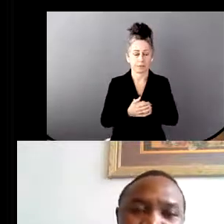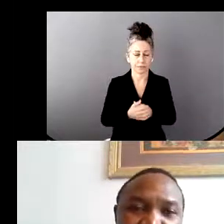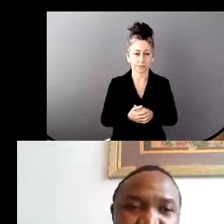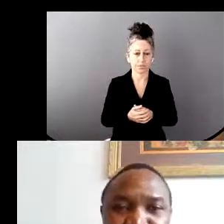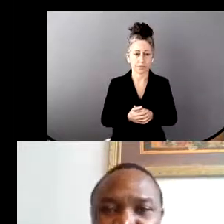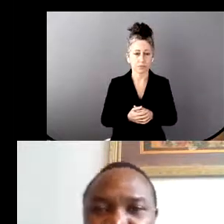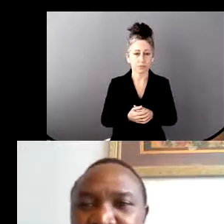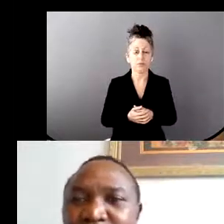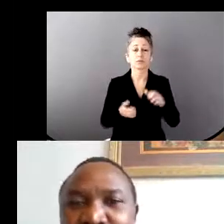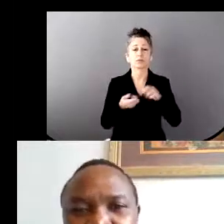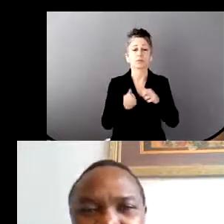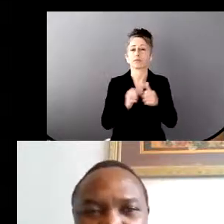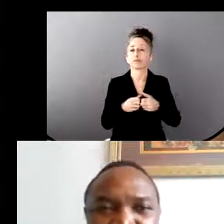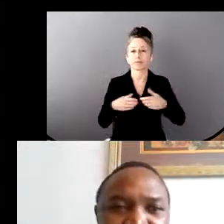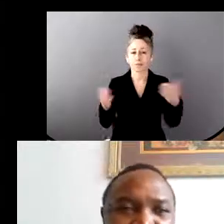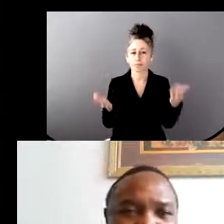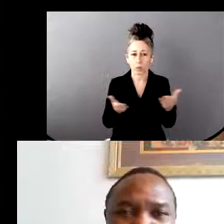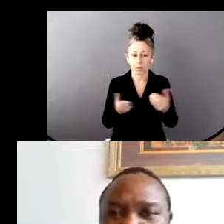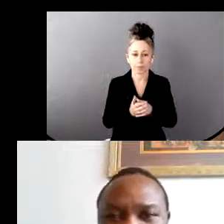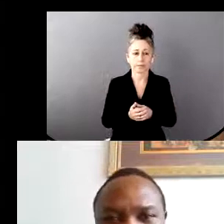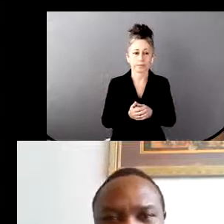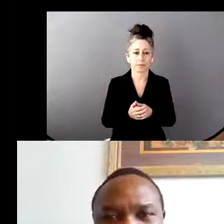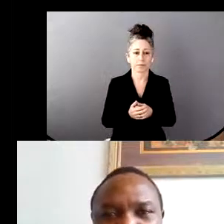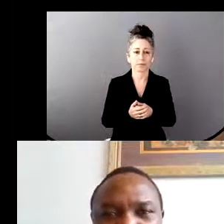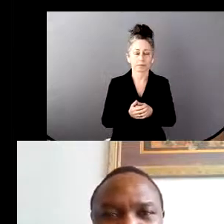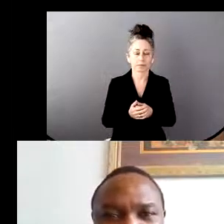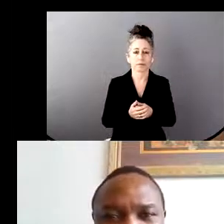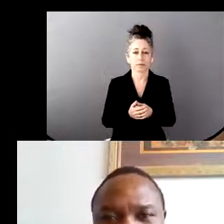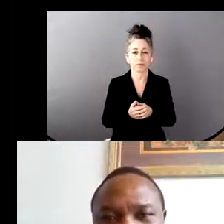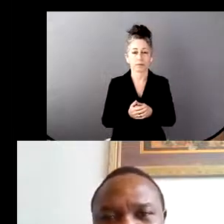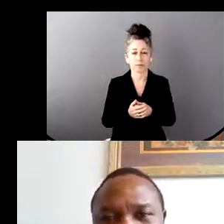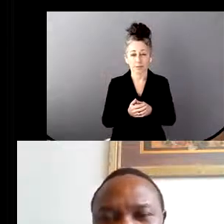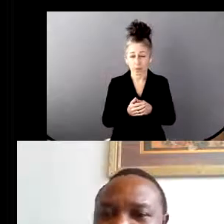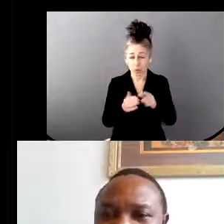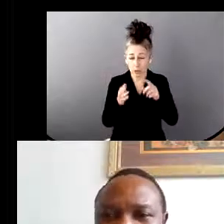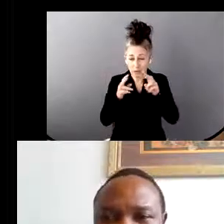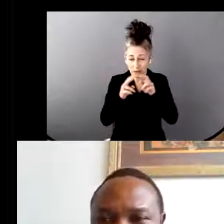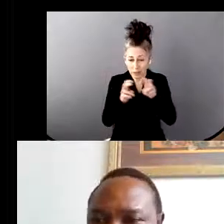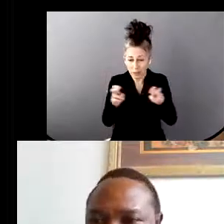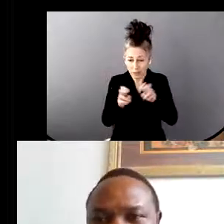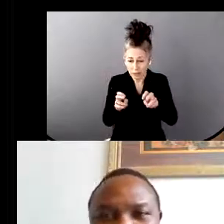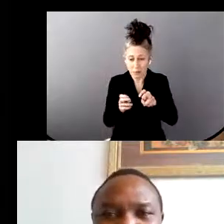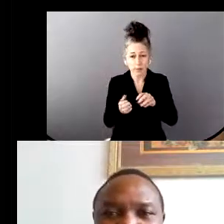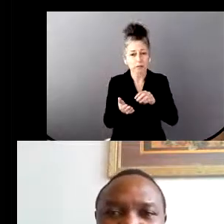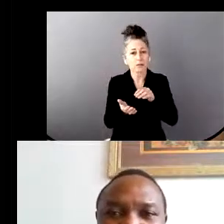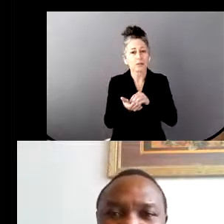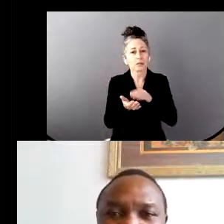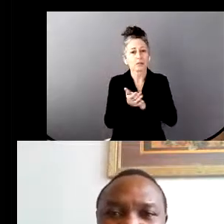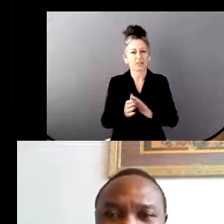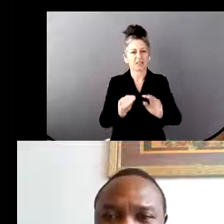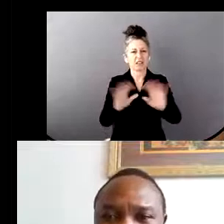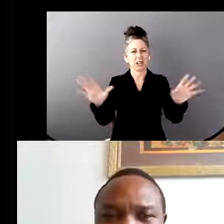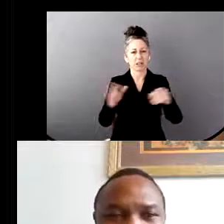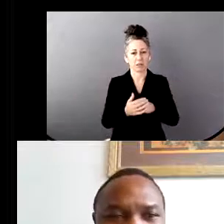So what's the program? As I mentioned, the program was already clearly documented, as we have had,